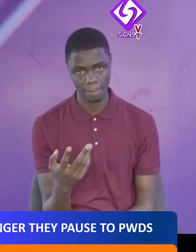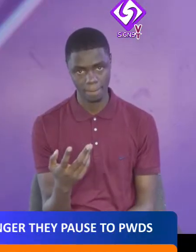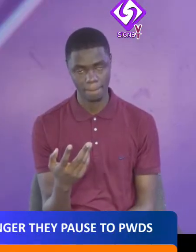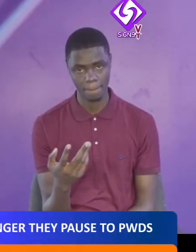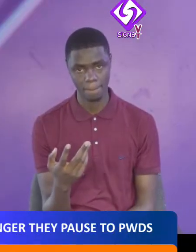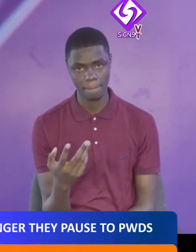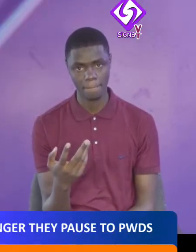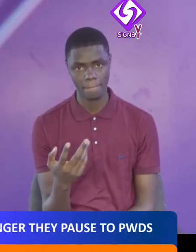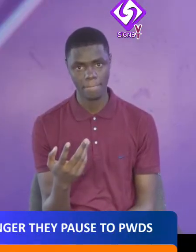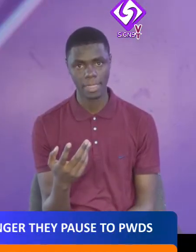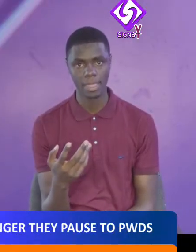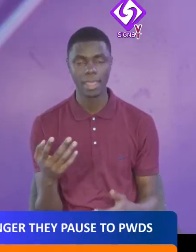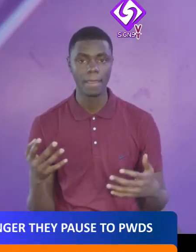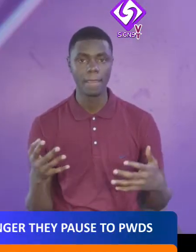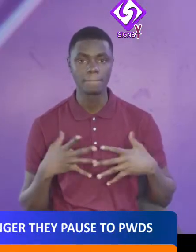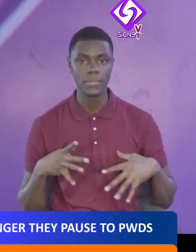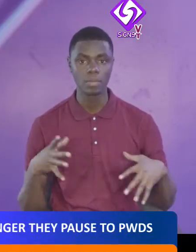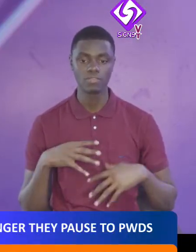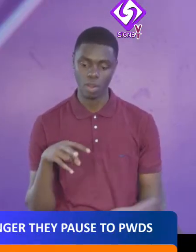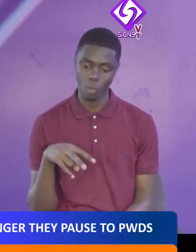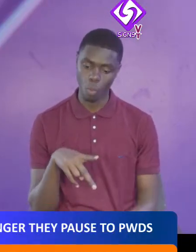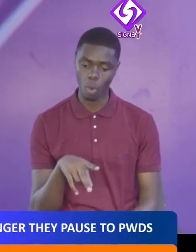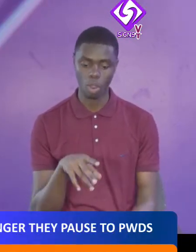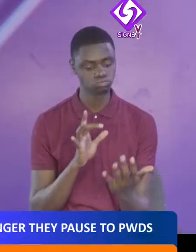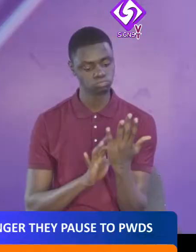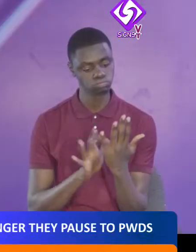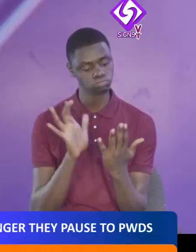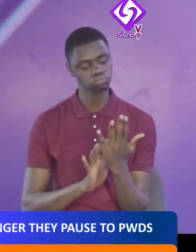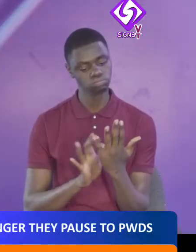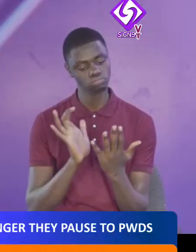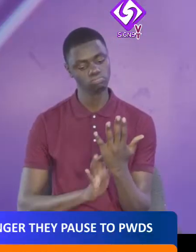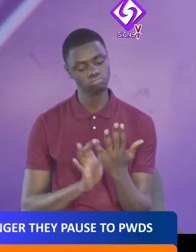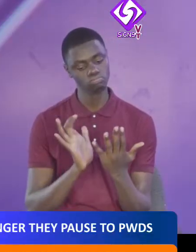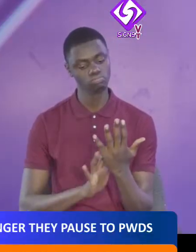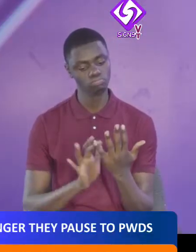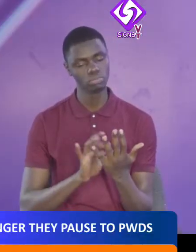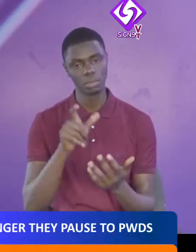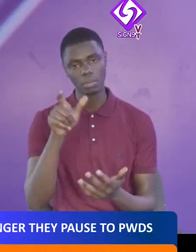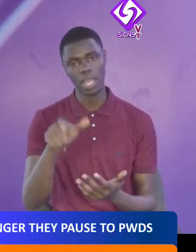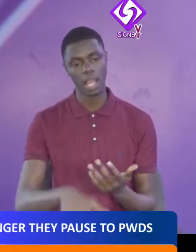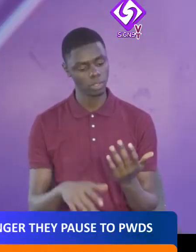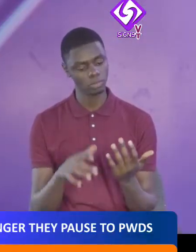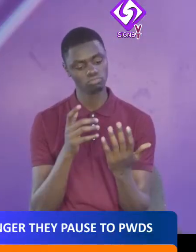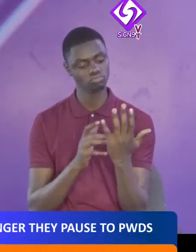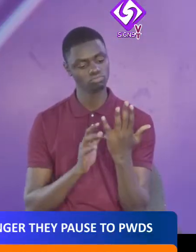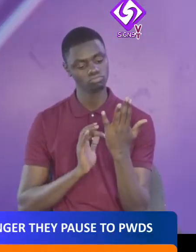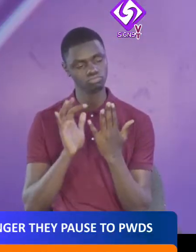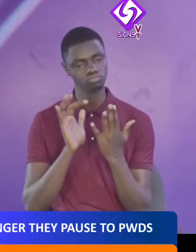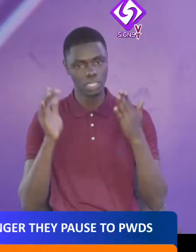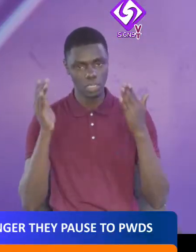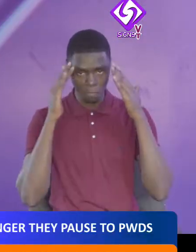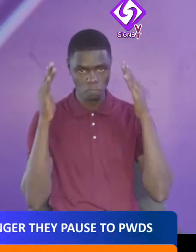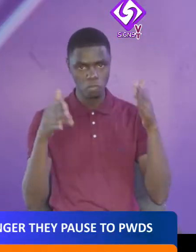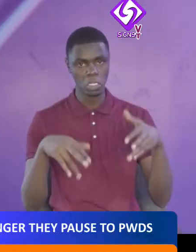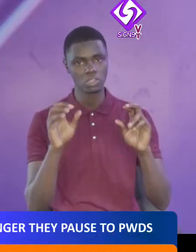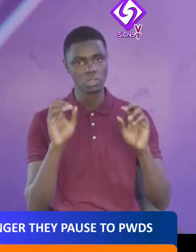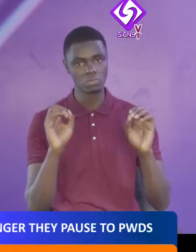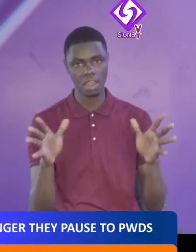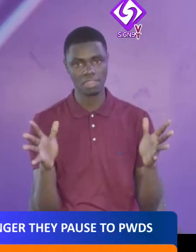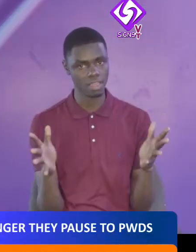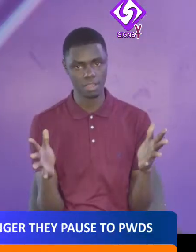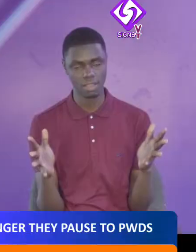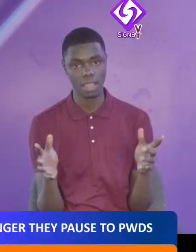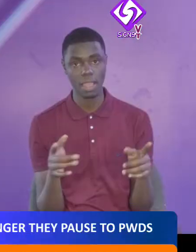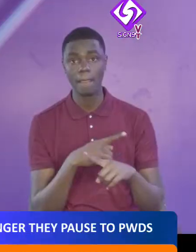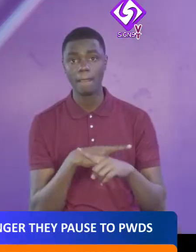even nowadays people walk looking at their phones. So you find someone is looking at their phone, they're not really focusing on the road.